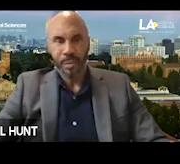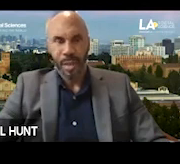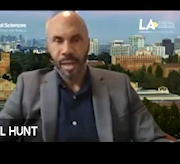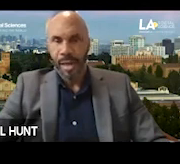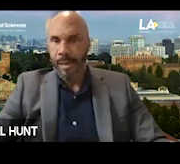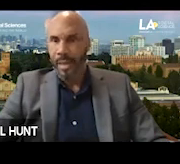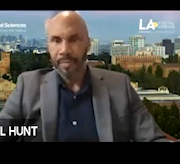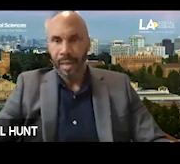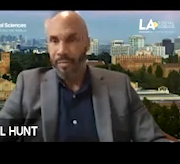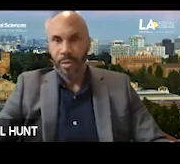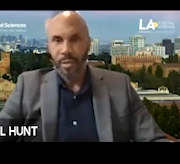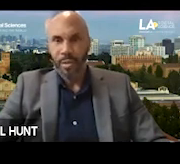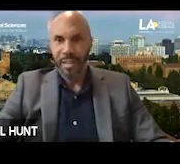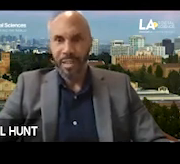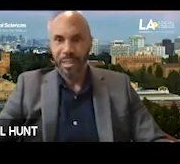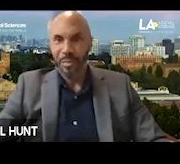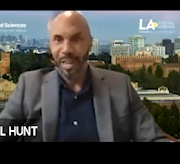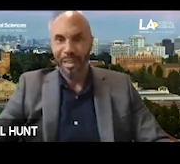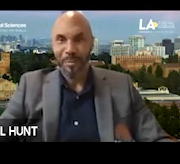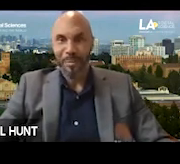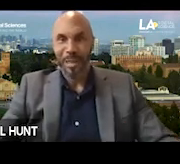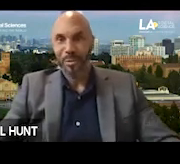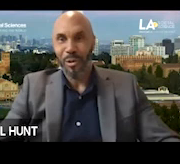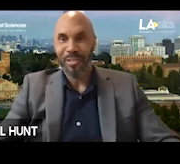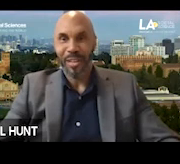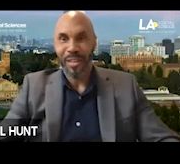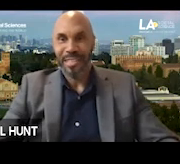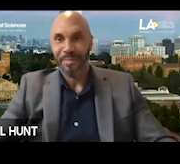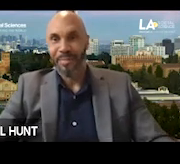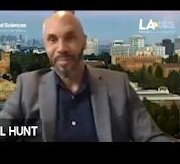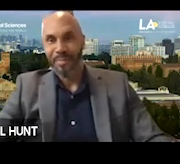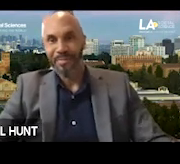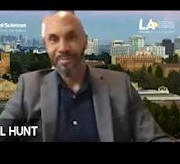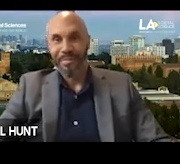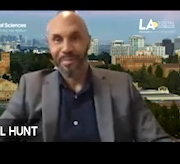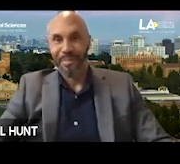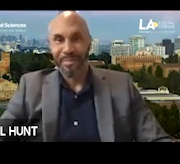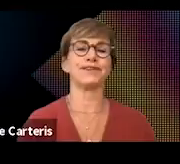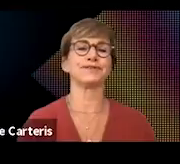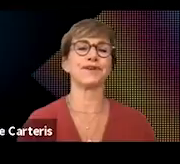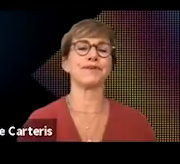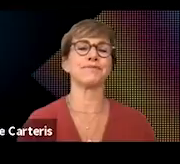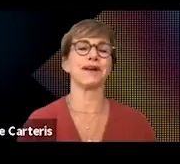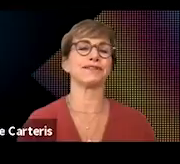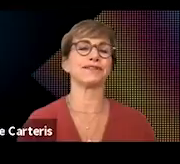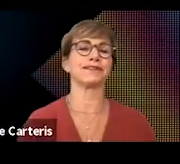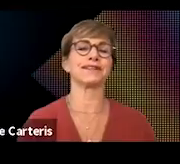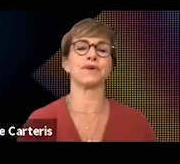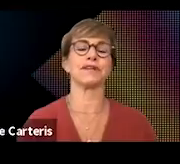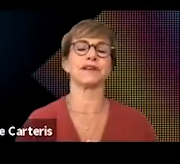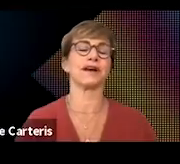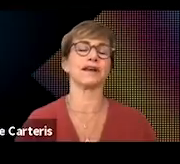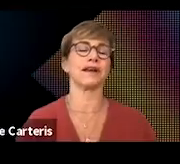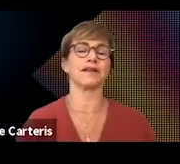socialsciences.ucla.edu. And I look forward to answering any questions you may have now about the report and the findings. Thank you so much.